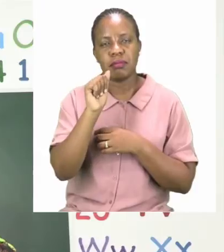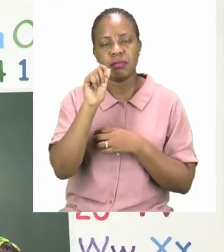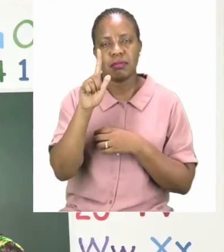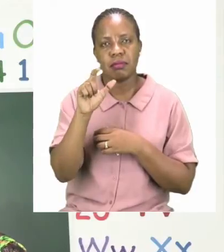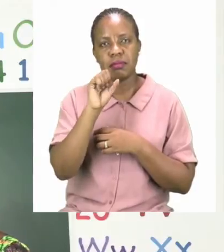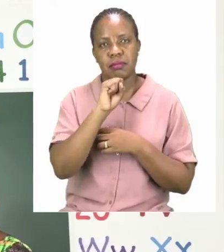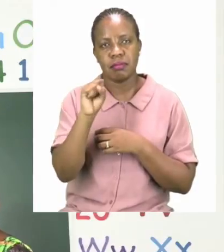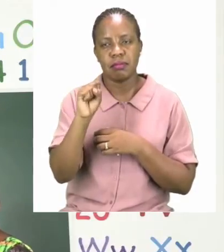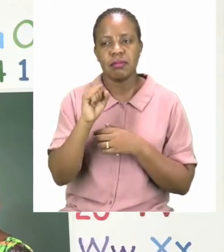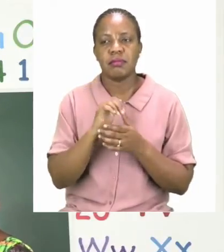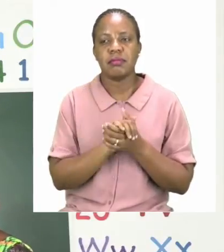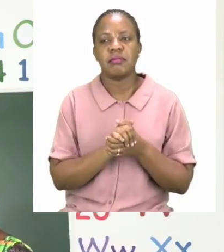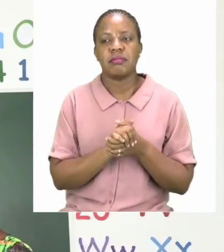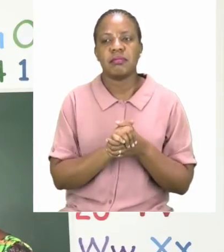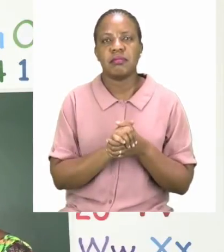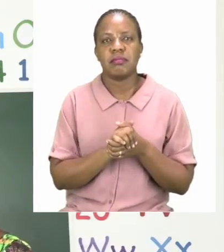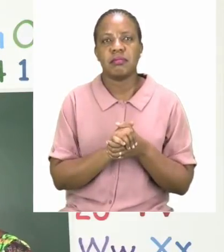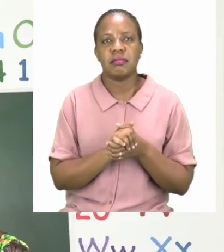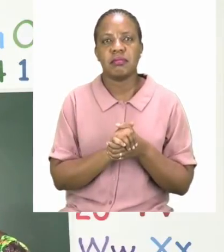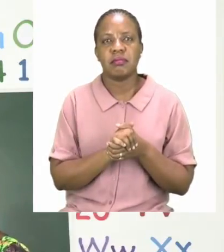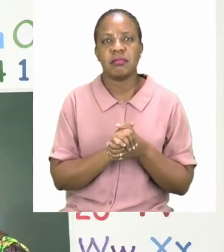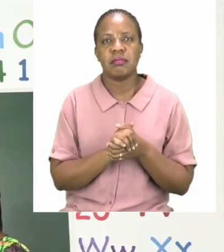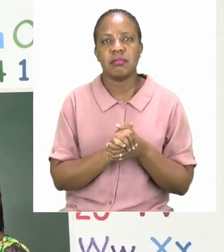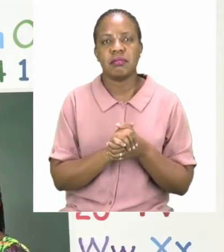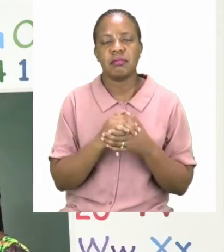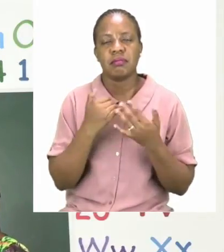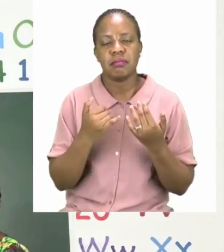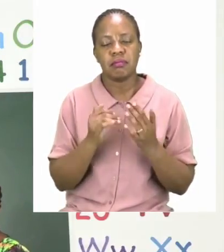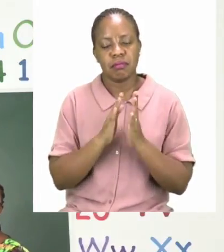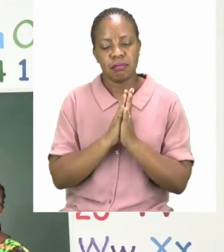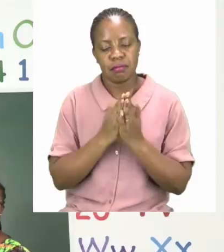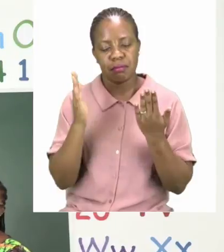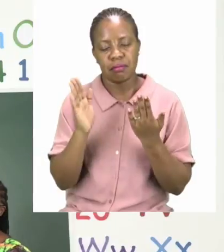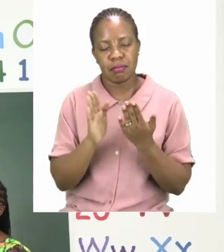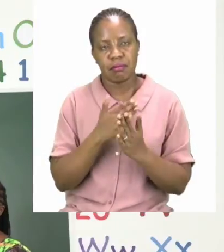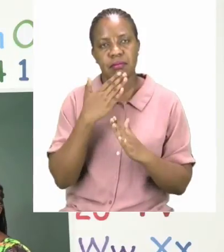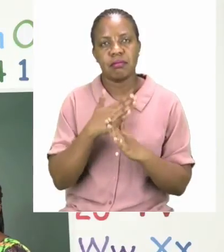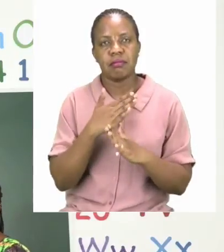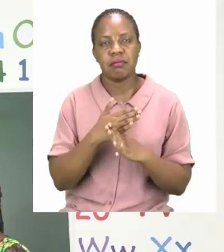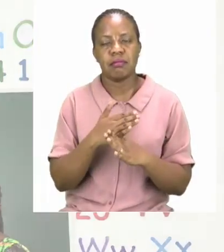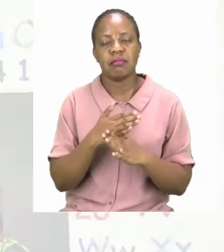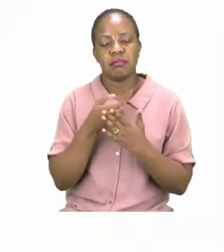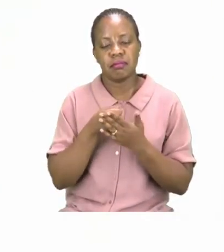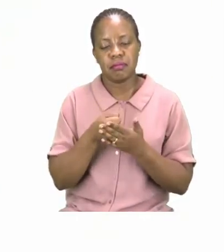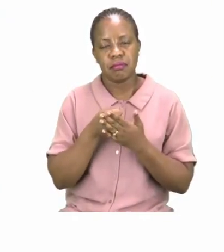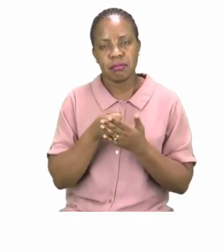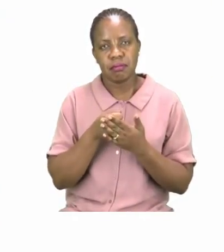funerals. Let's go back into our exercise and try and help each other for the rest.